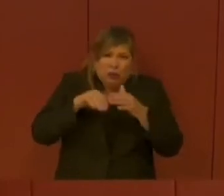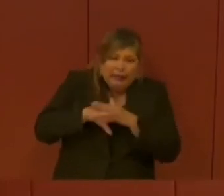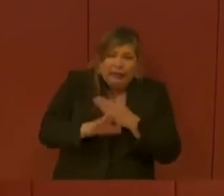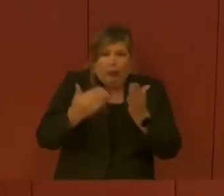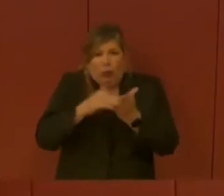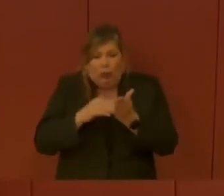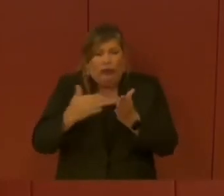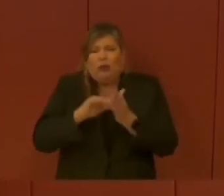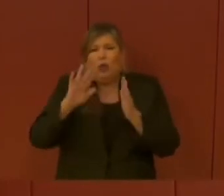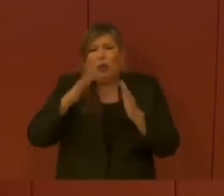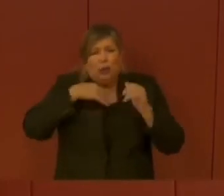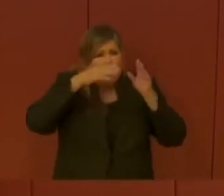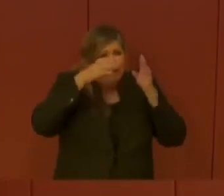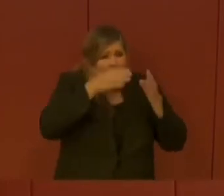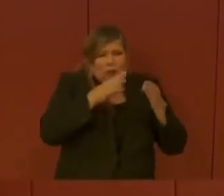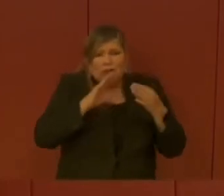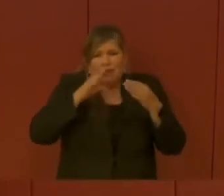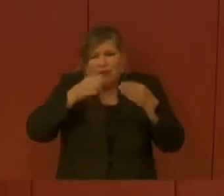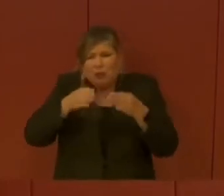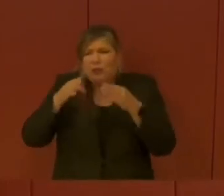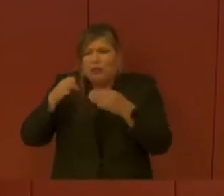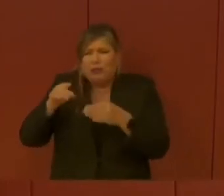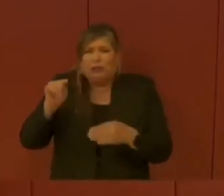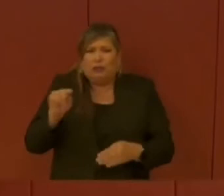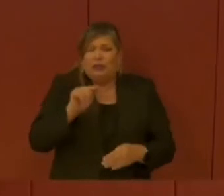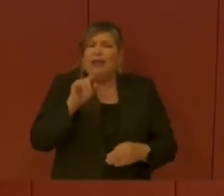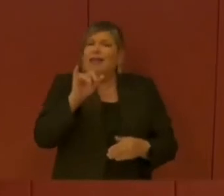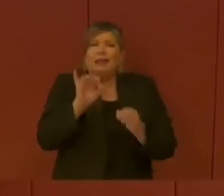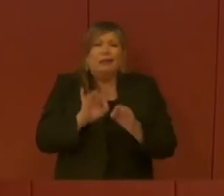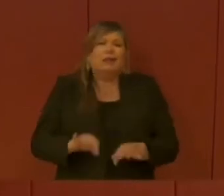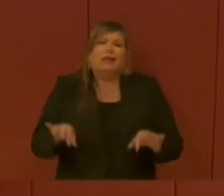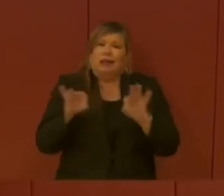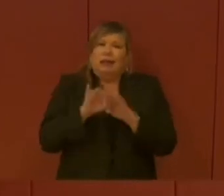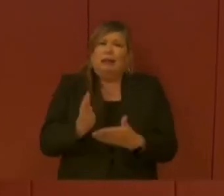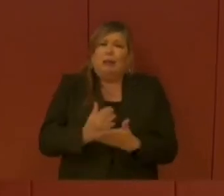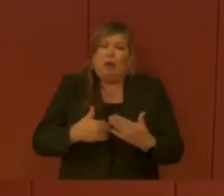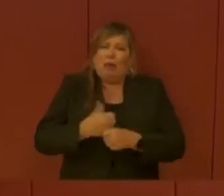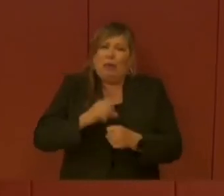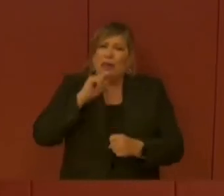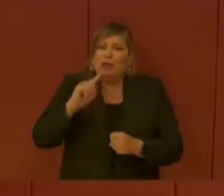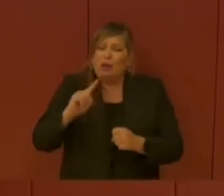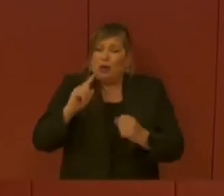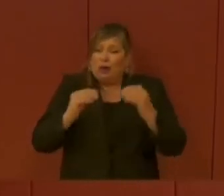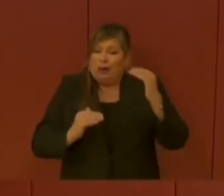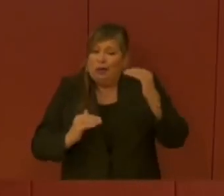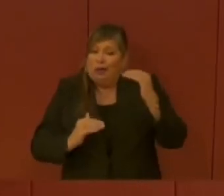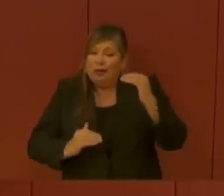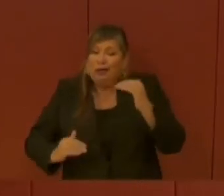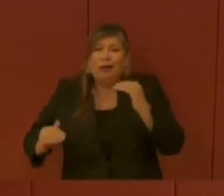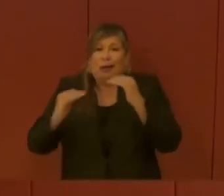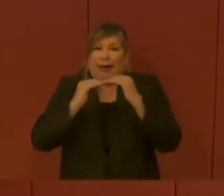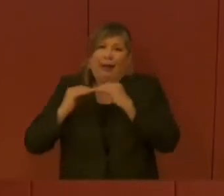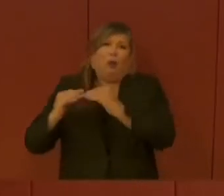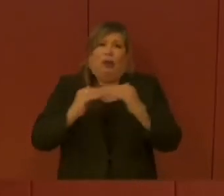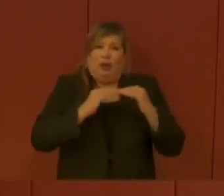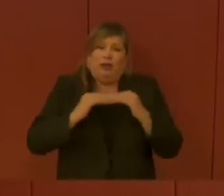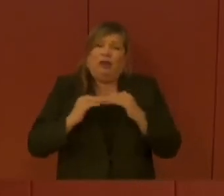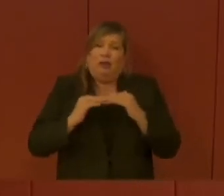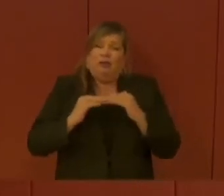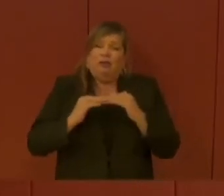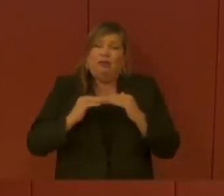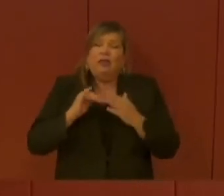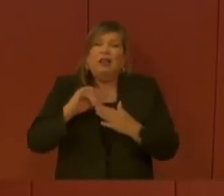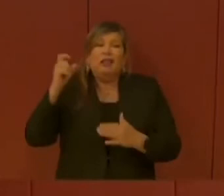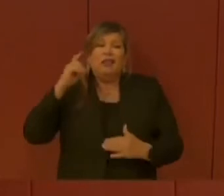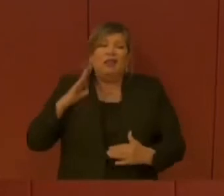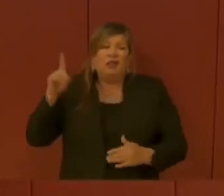really targeting this effort, I think, is going to be another key piece of achieving that equity mission that the governor eloquently laid out